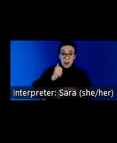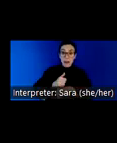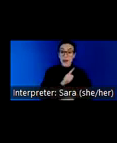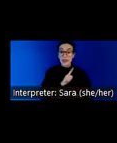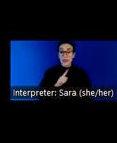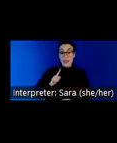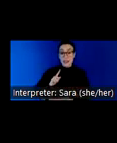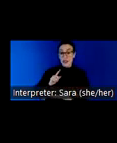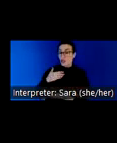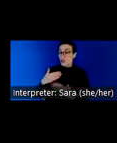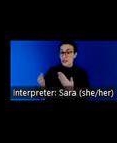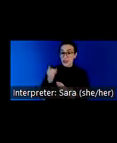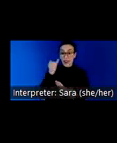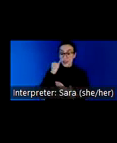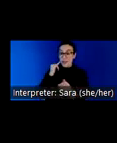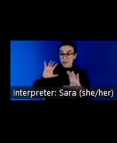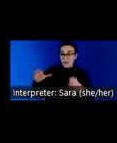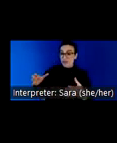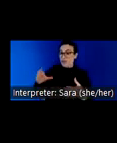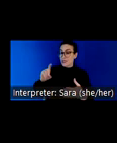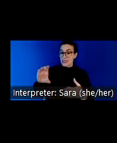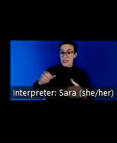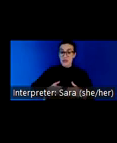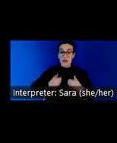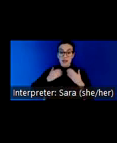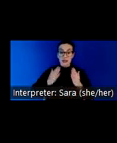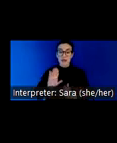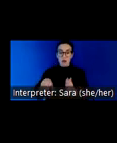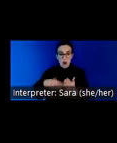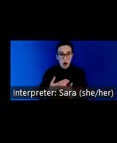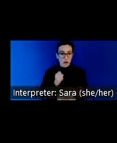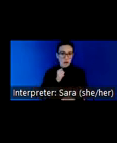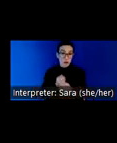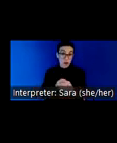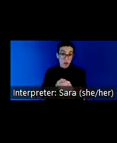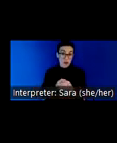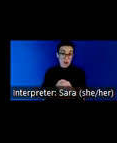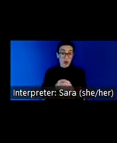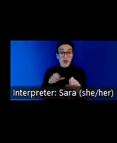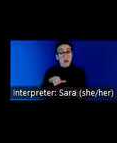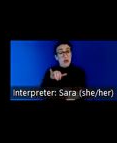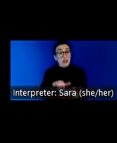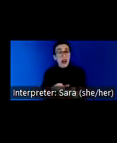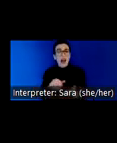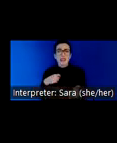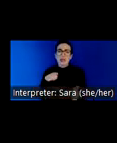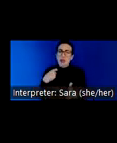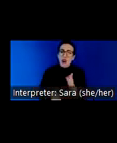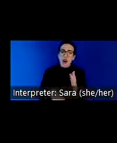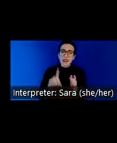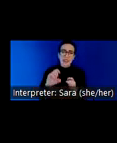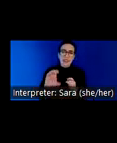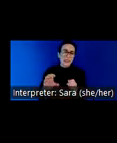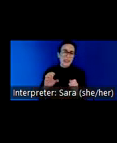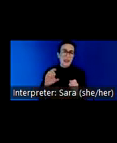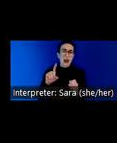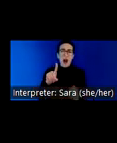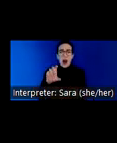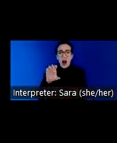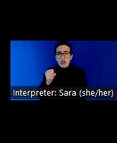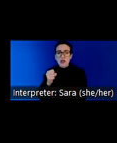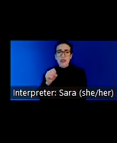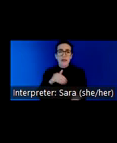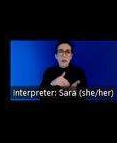DC residents. In doing so, it has cost the district hundreds of millions of dollars in revenue that could be invested in